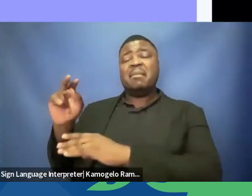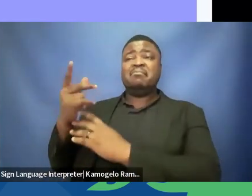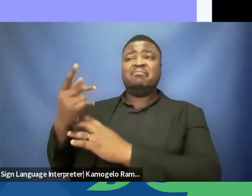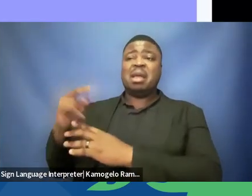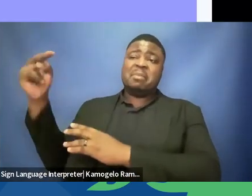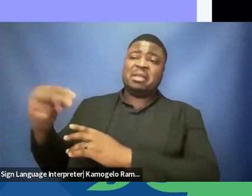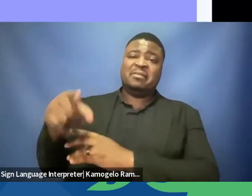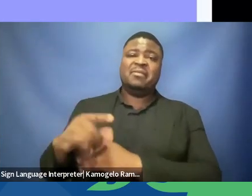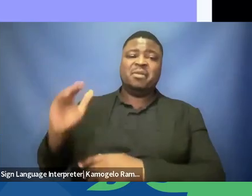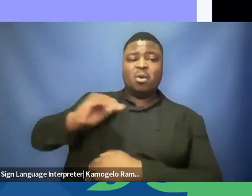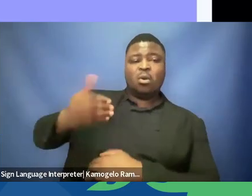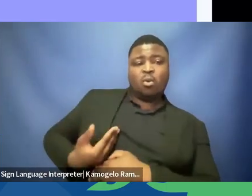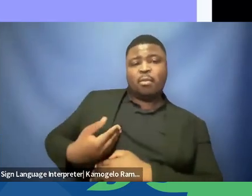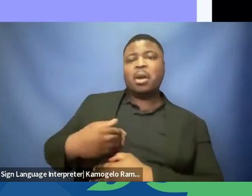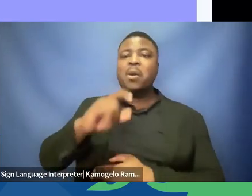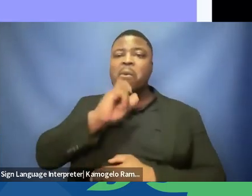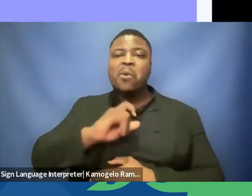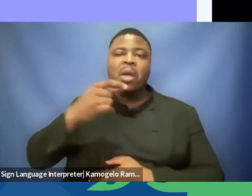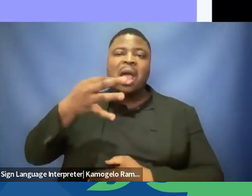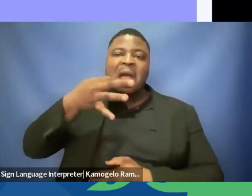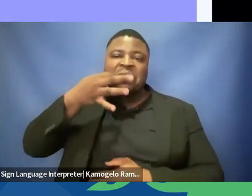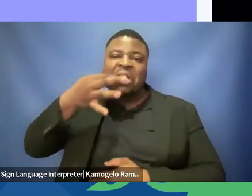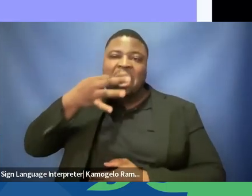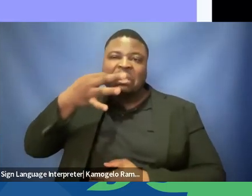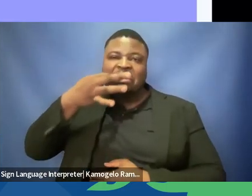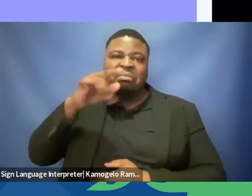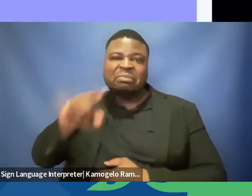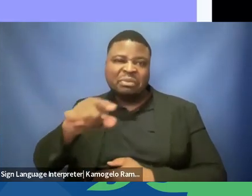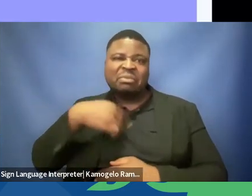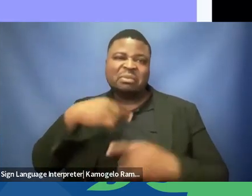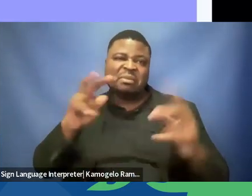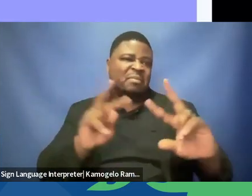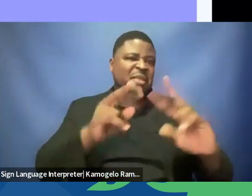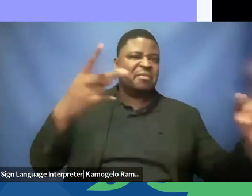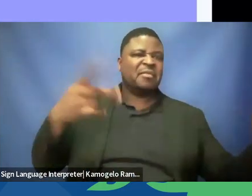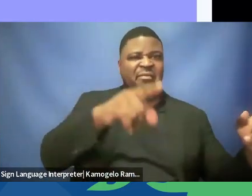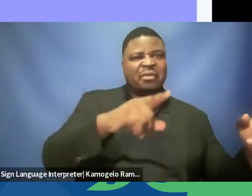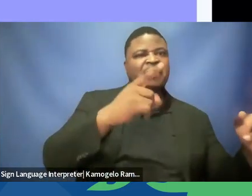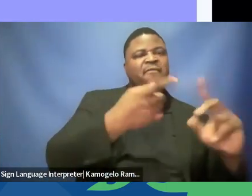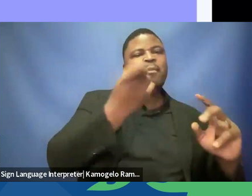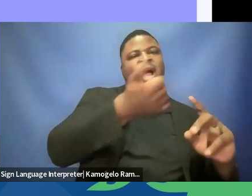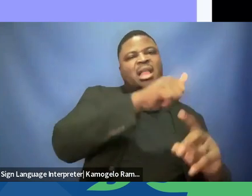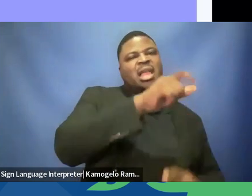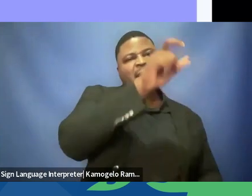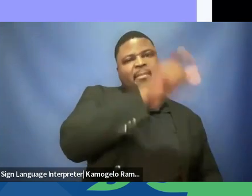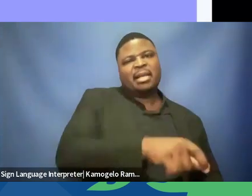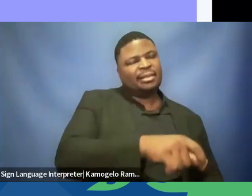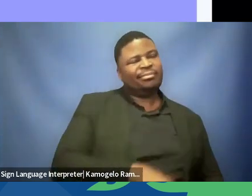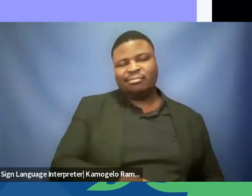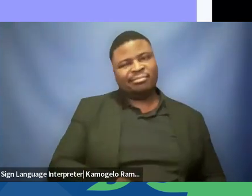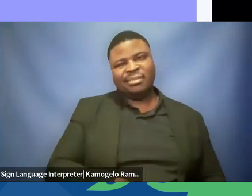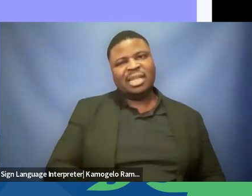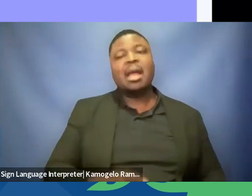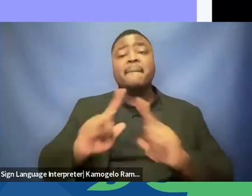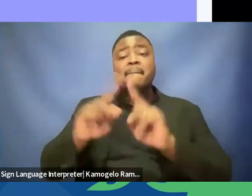engaging in taking cat, is treated differently from the others. So they faced a lot of stigma,